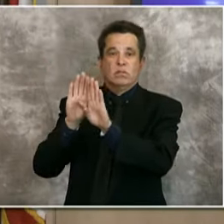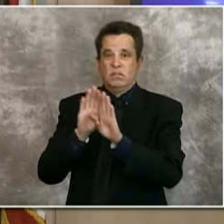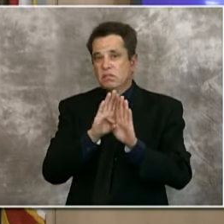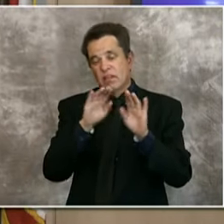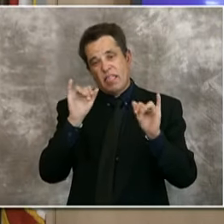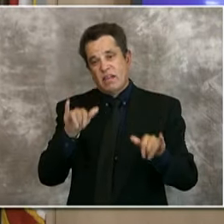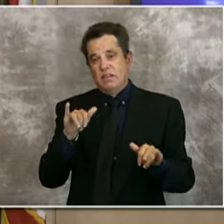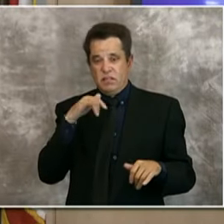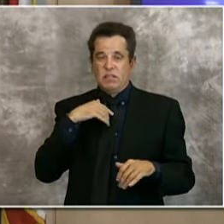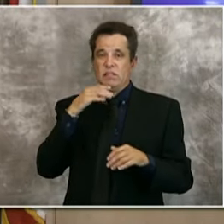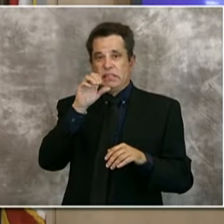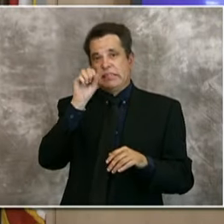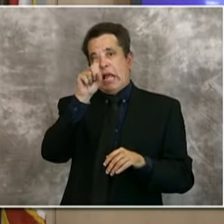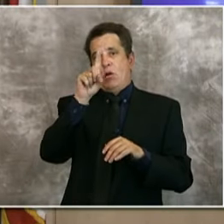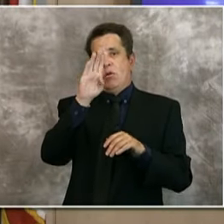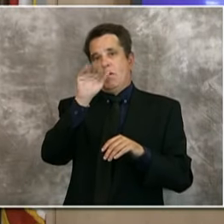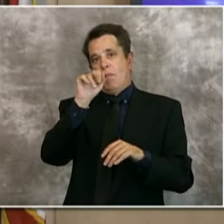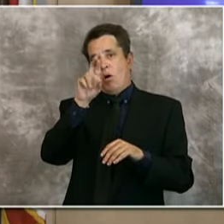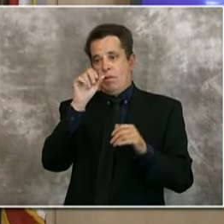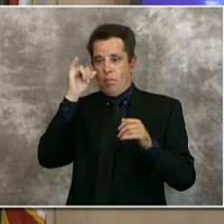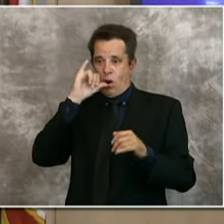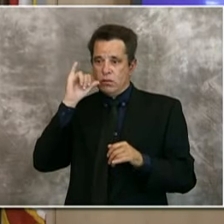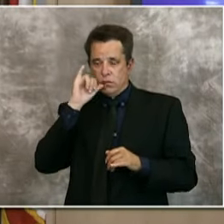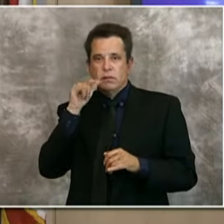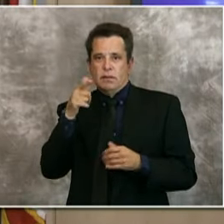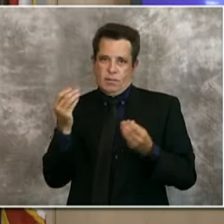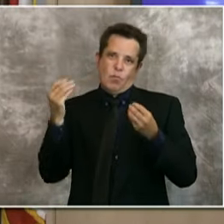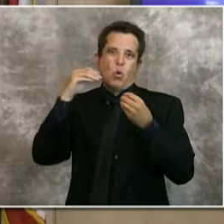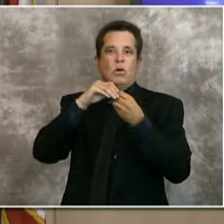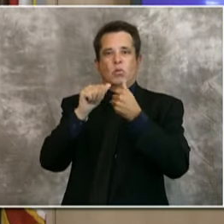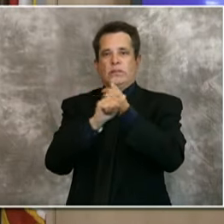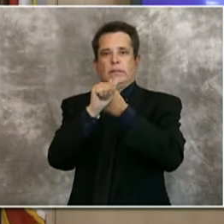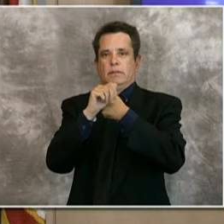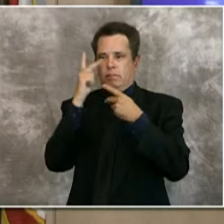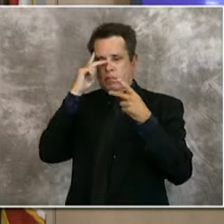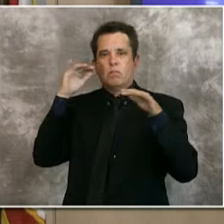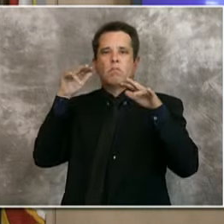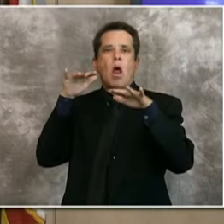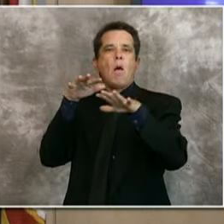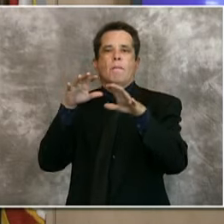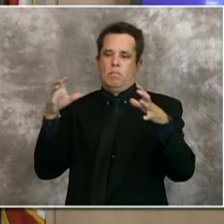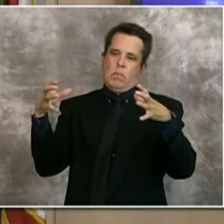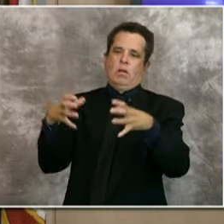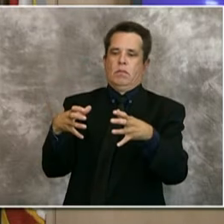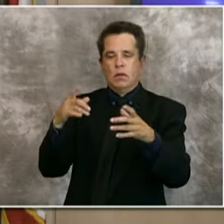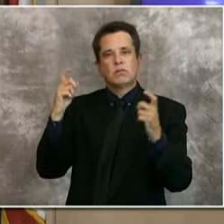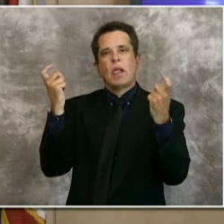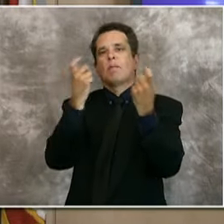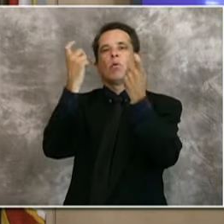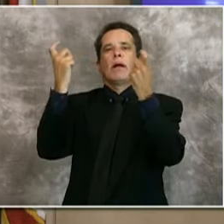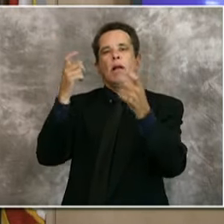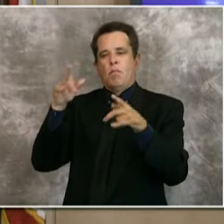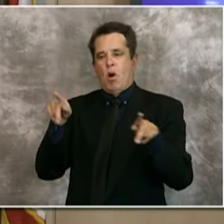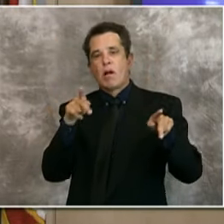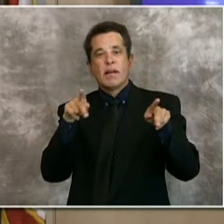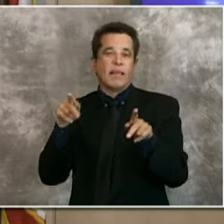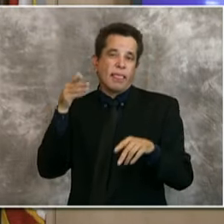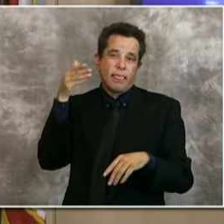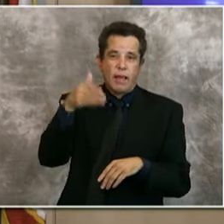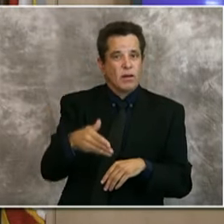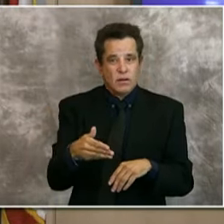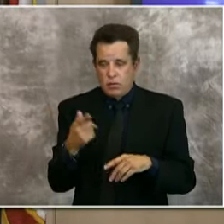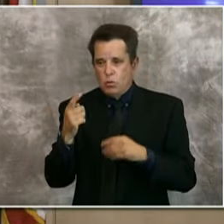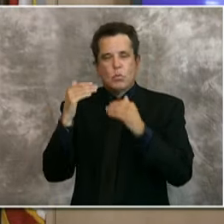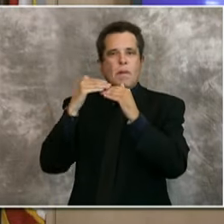Having San Diego bars open exposes us to the risk of larger crowds here celebrating the holiday in our establishments